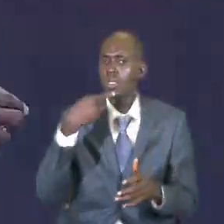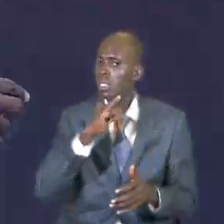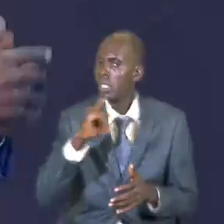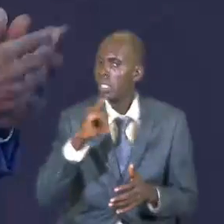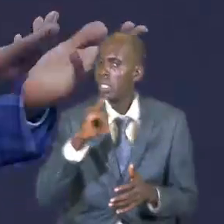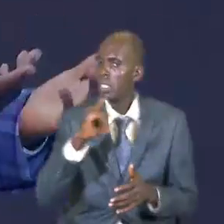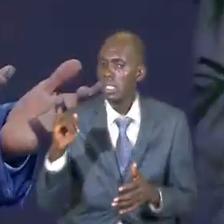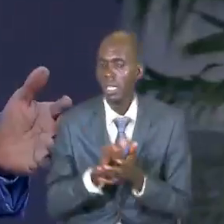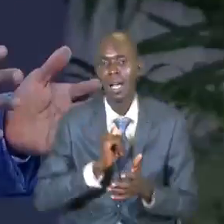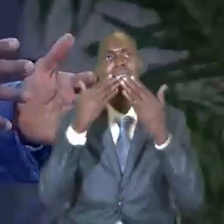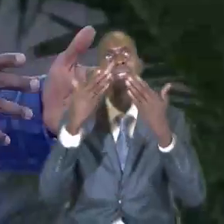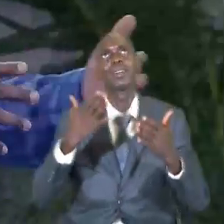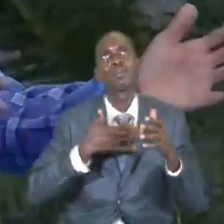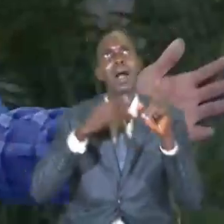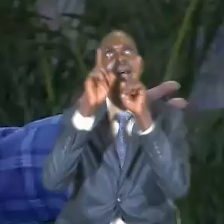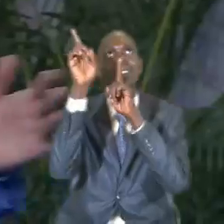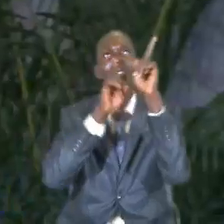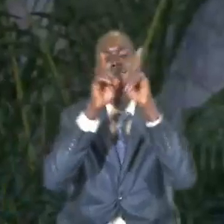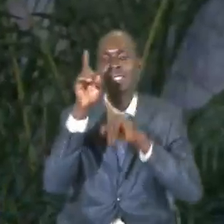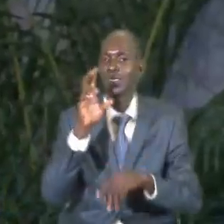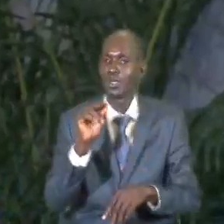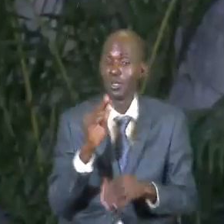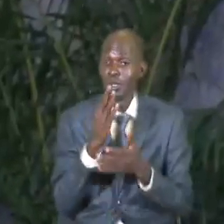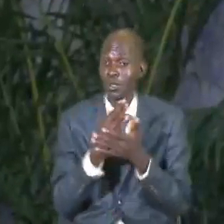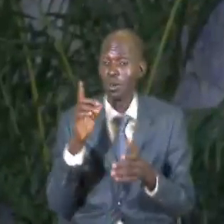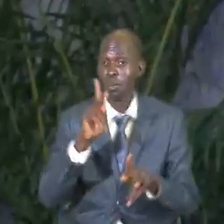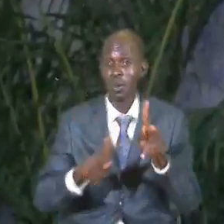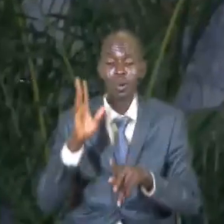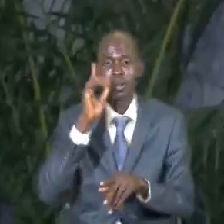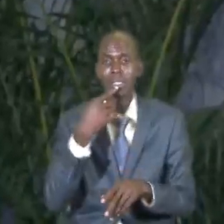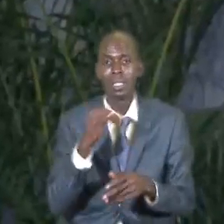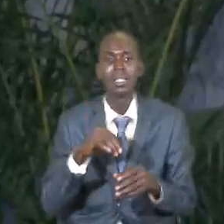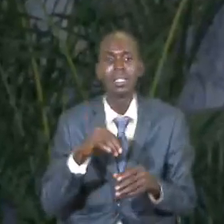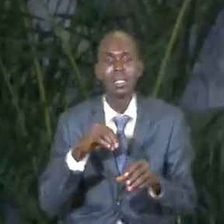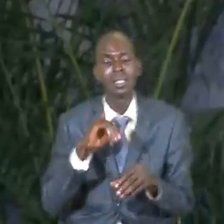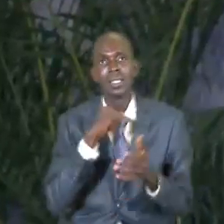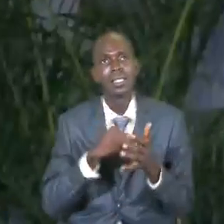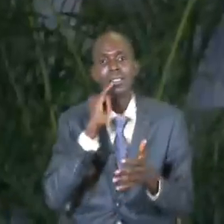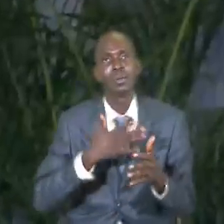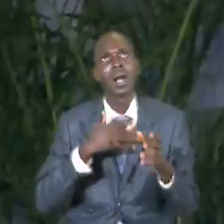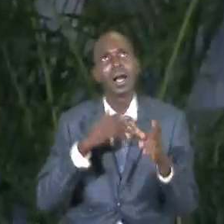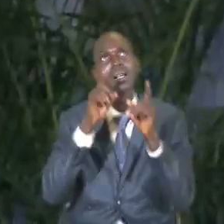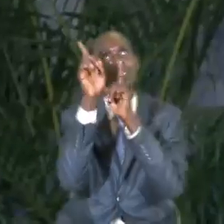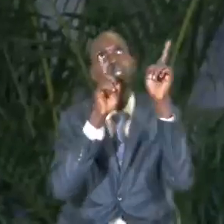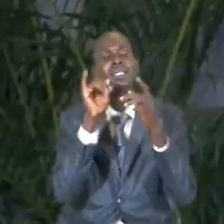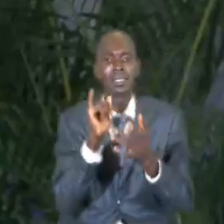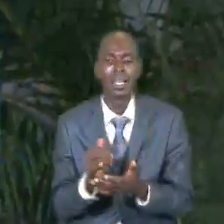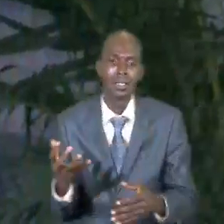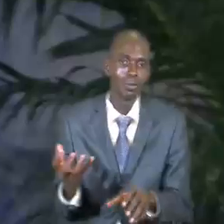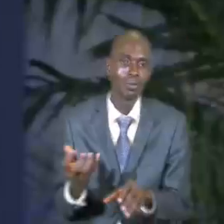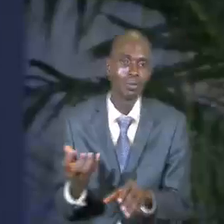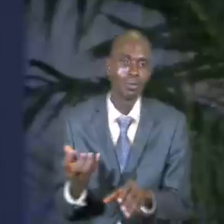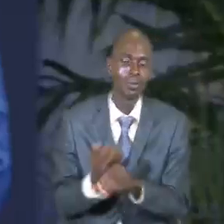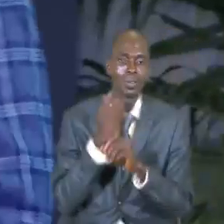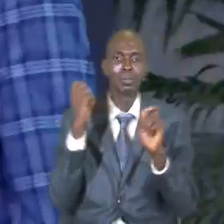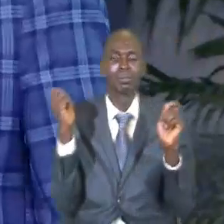are stars, if the zodiac, that you will bring them into, you know, something better in life. He didn't say,